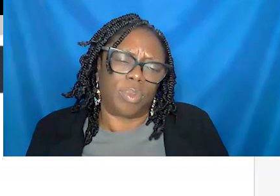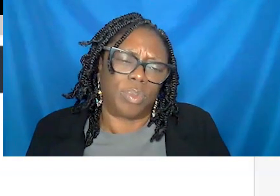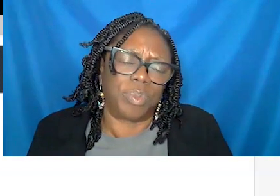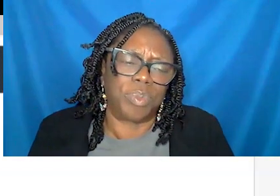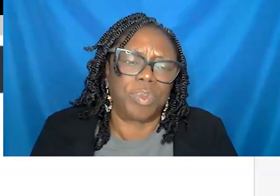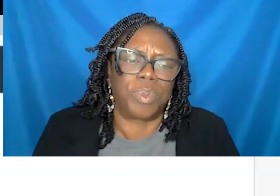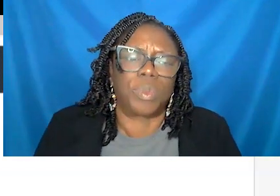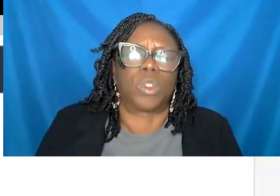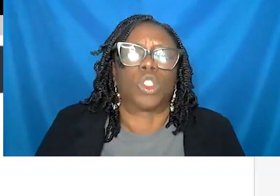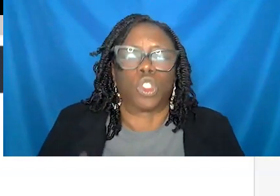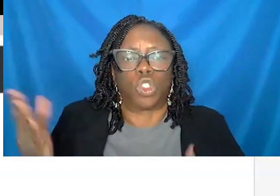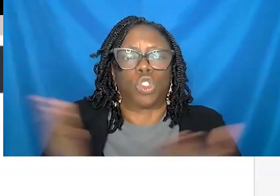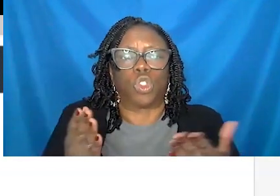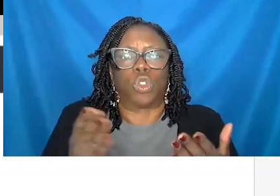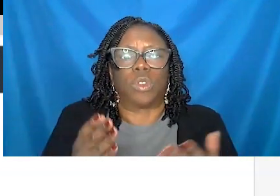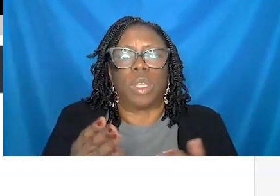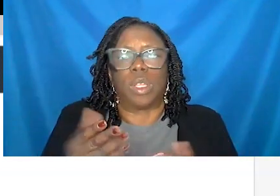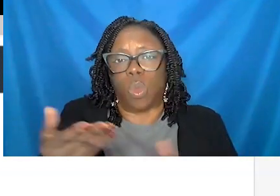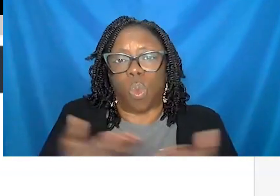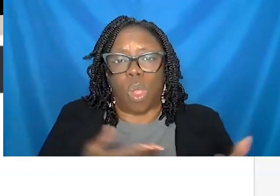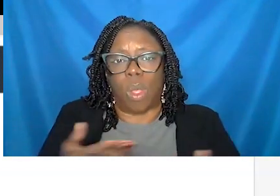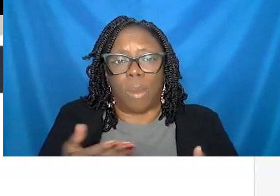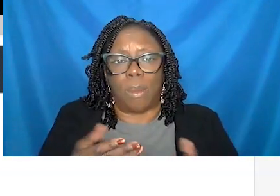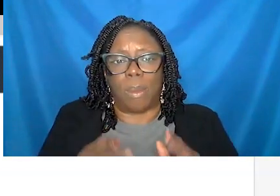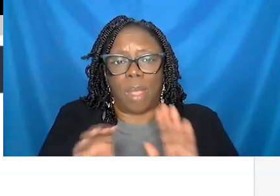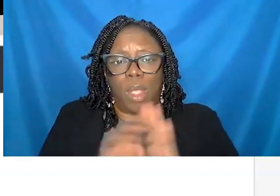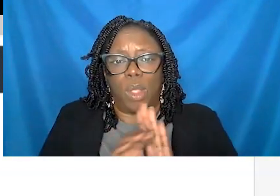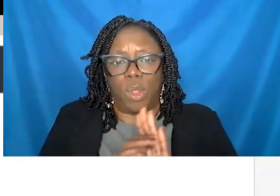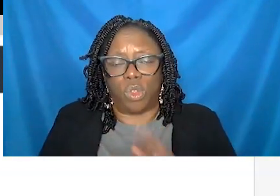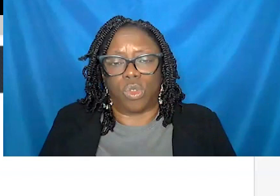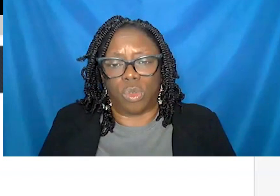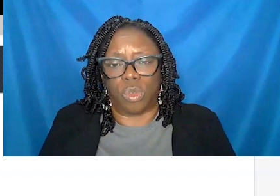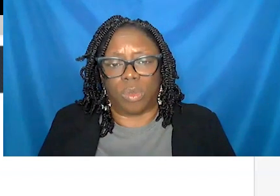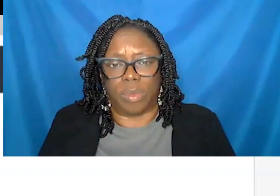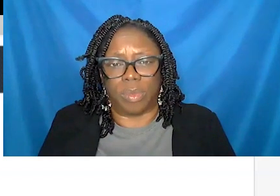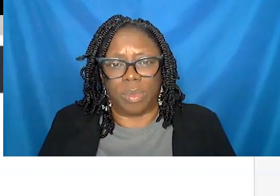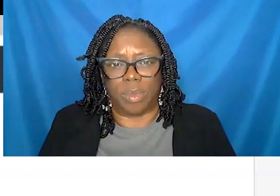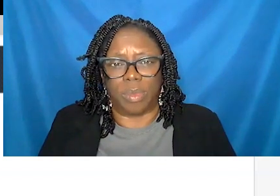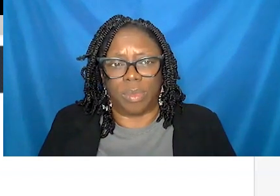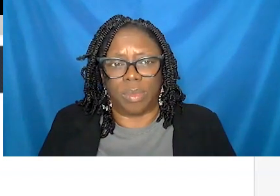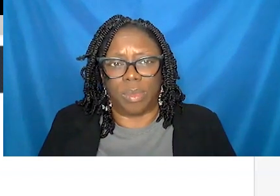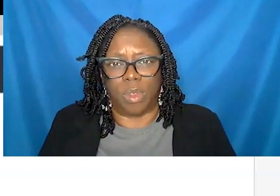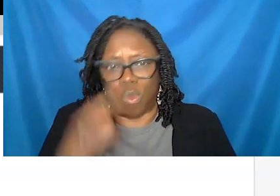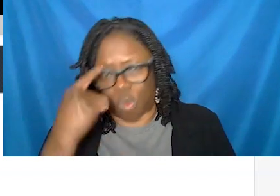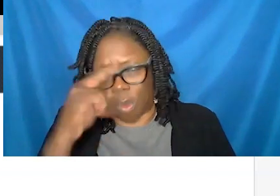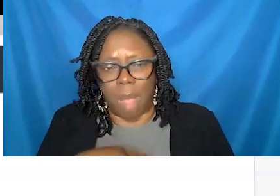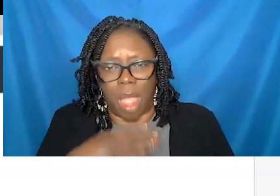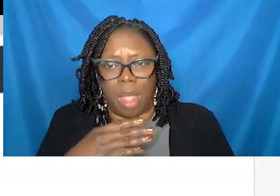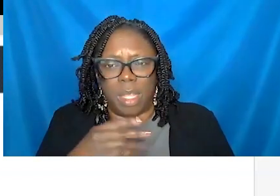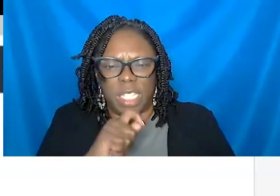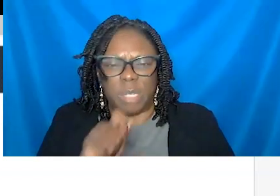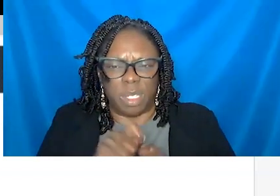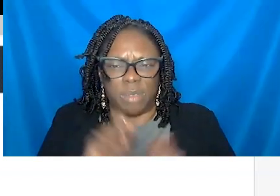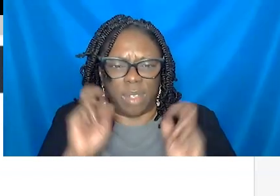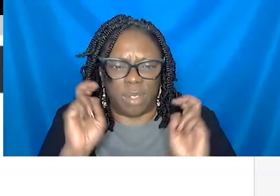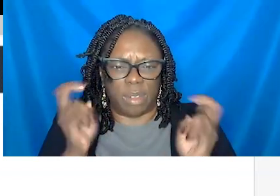serve as a welcome page maybe for a intro to composition course, which is what I teach. Let's just see what it